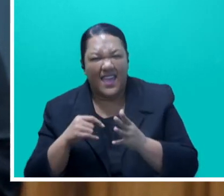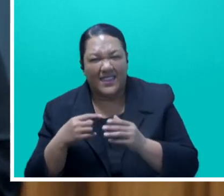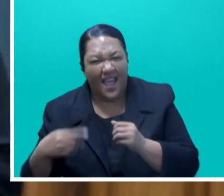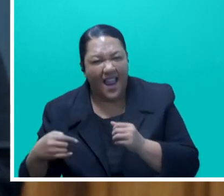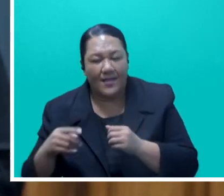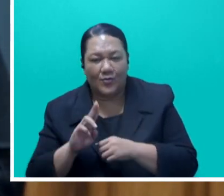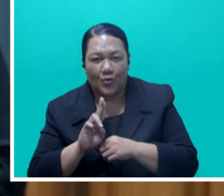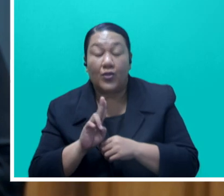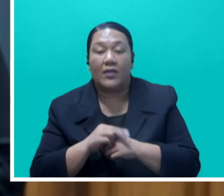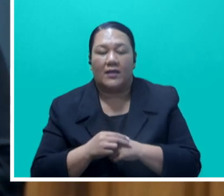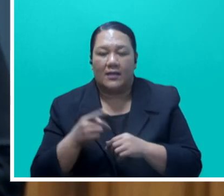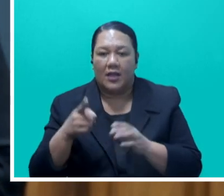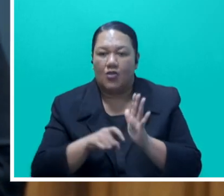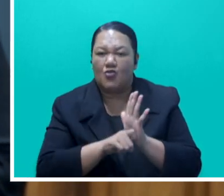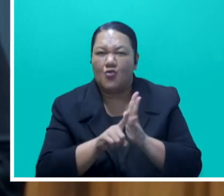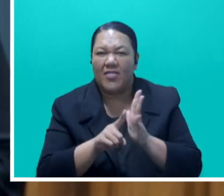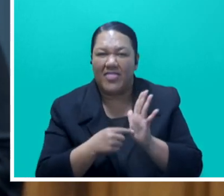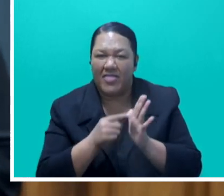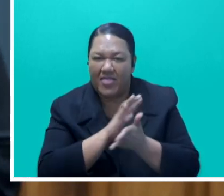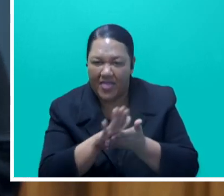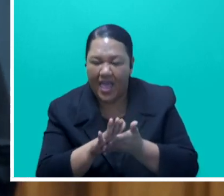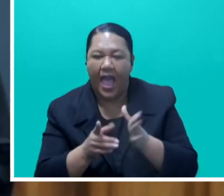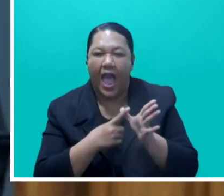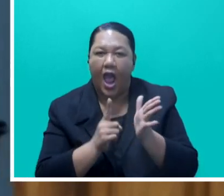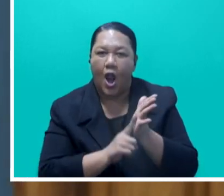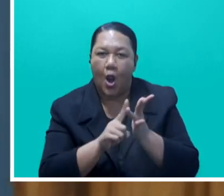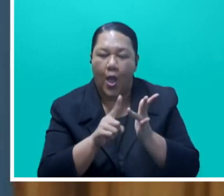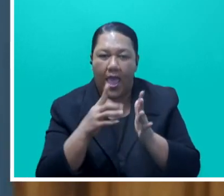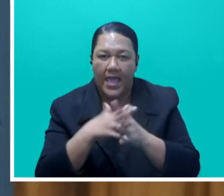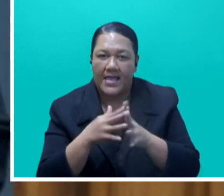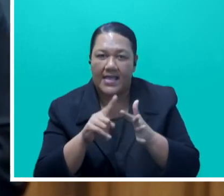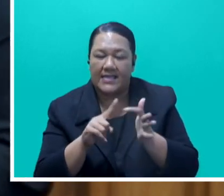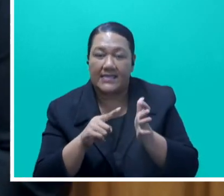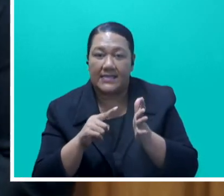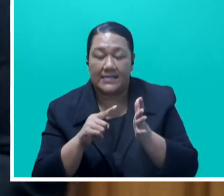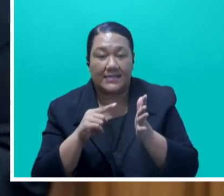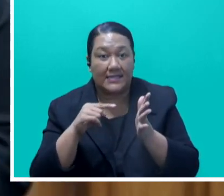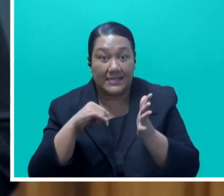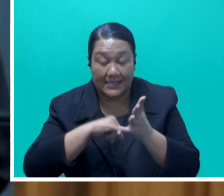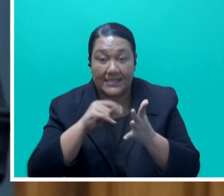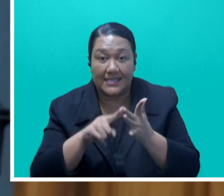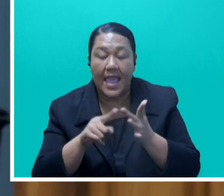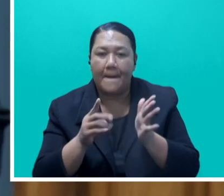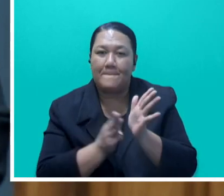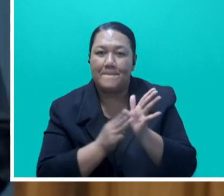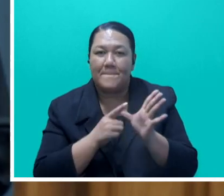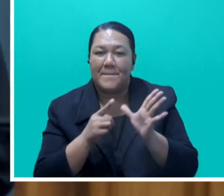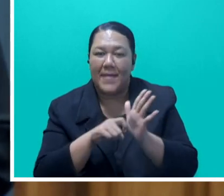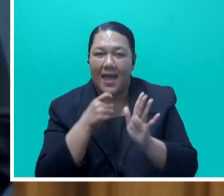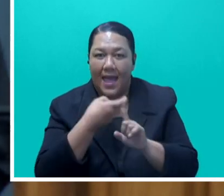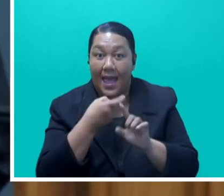Lilian, Aloesi KD, and Makereta. My parents, Ralulu and Penina